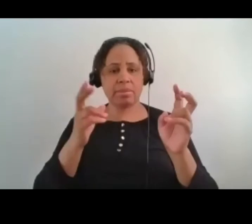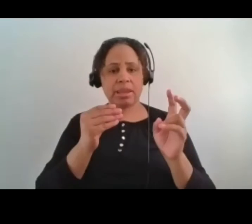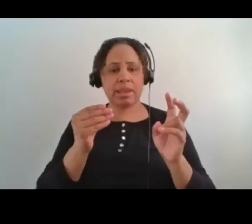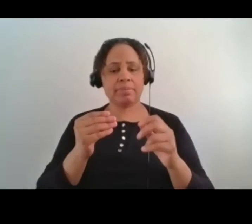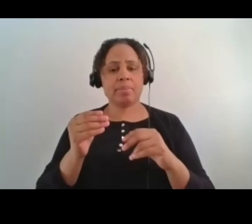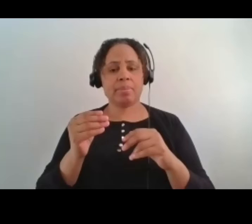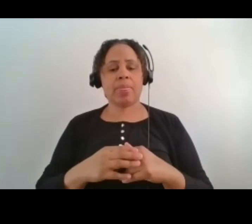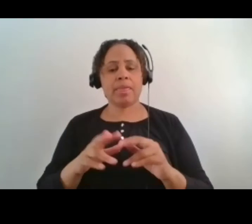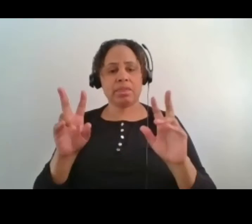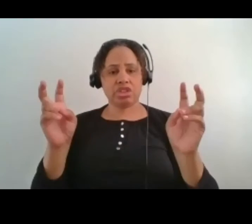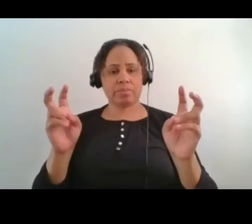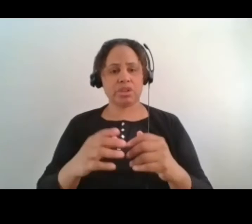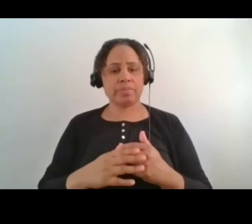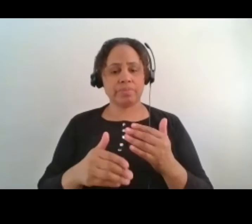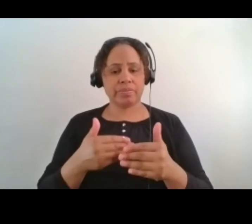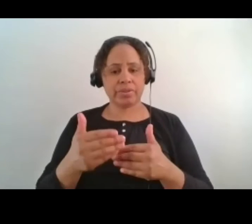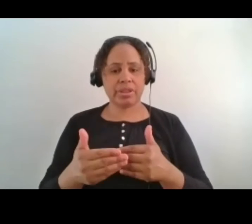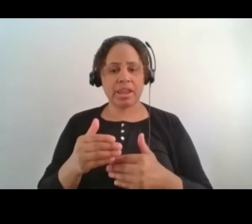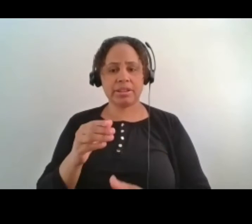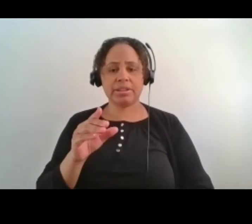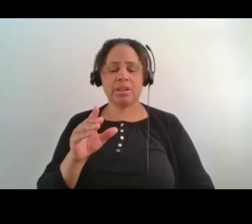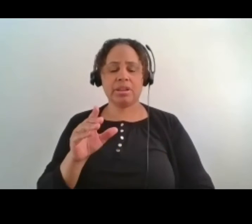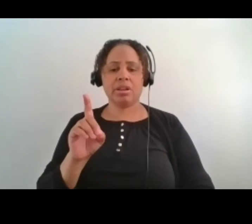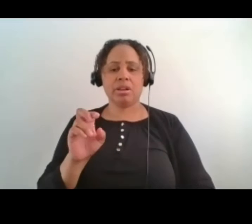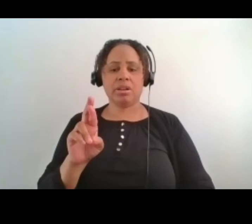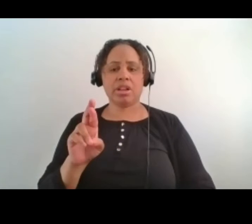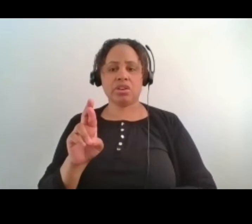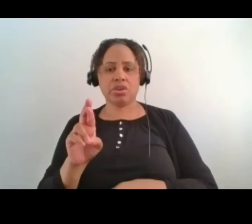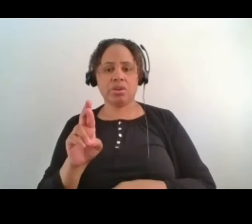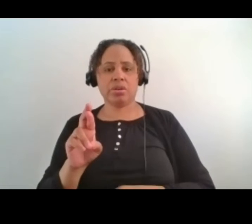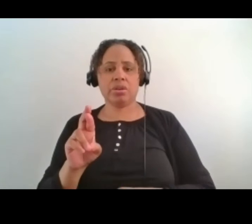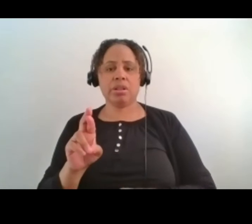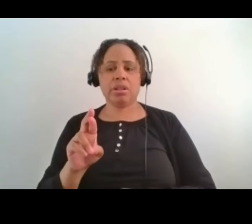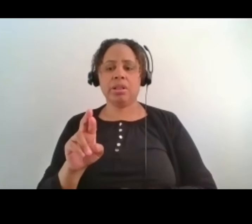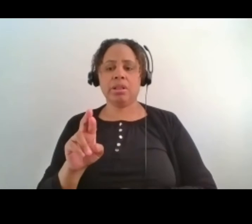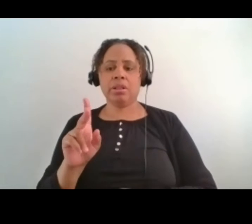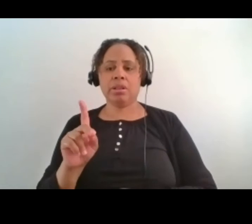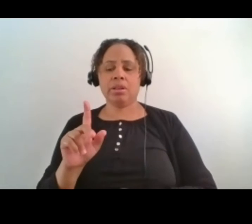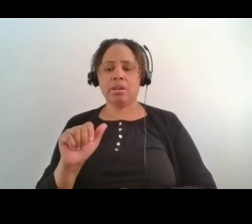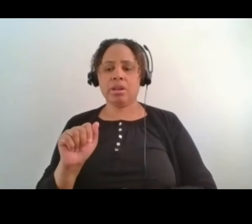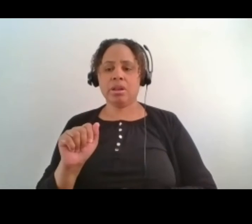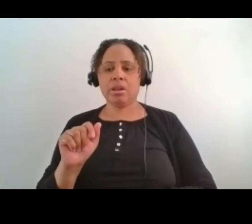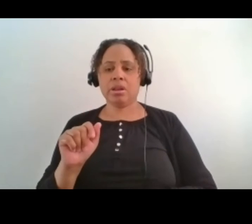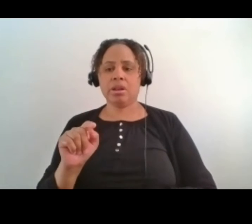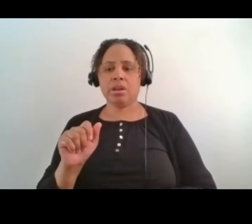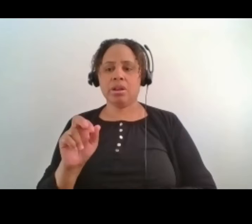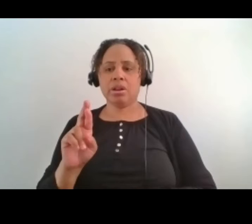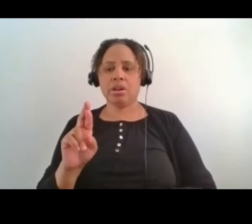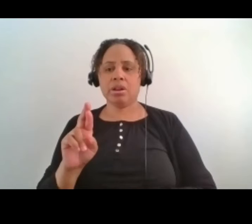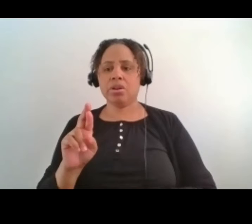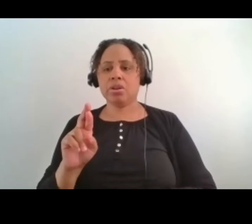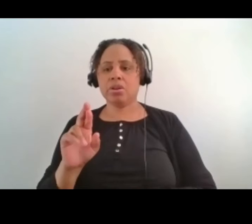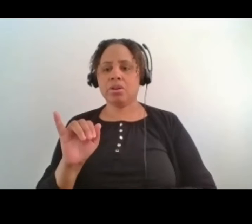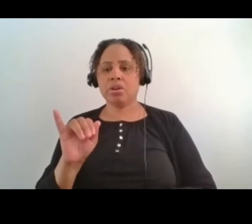Next is Dr. Nitin Katariya. I wanted to welcome him and invite him to the